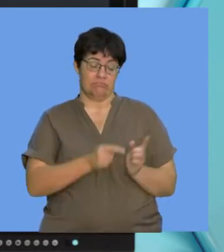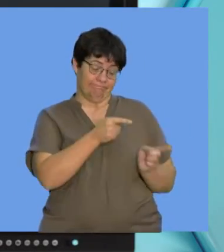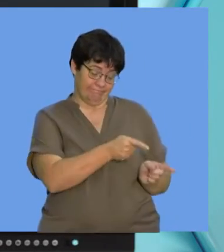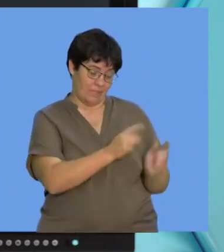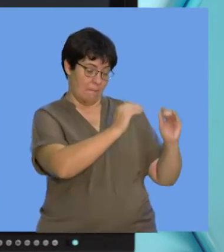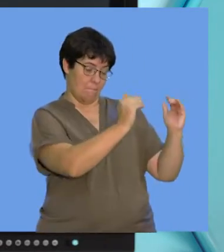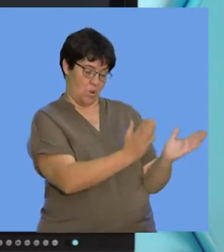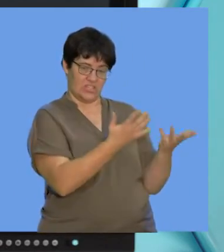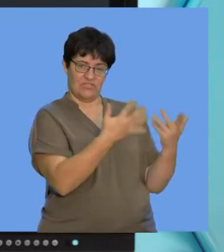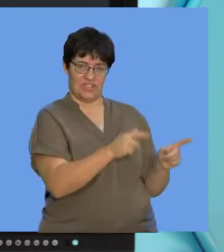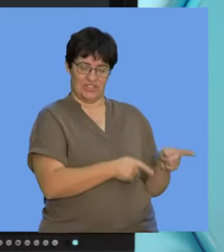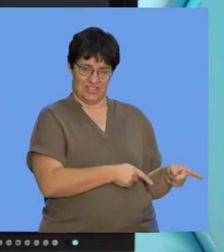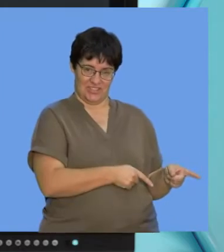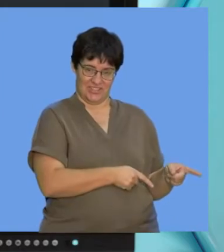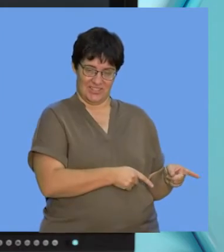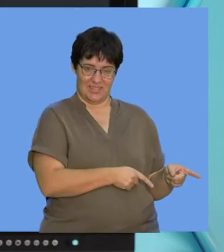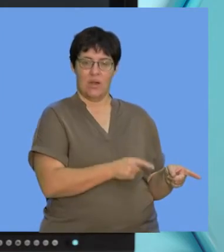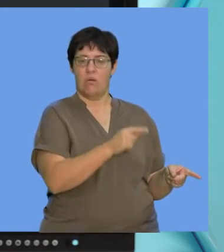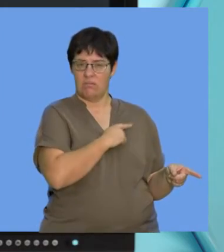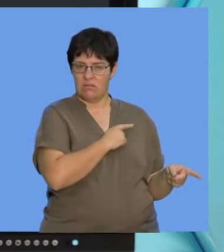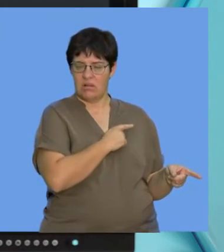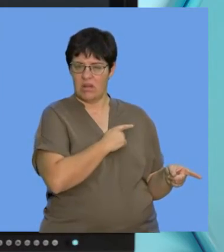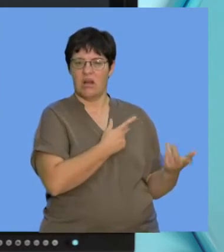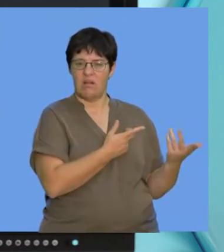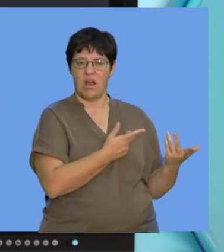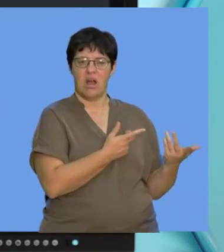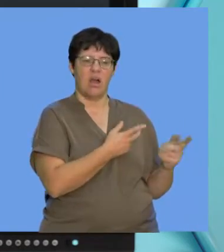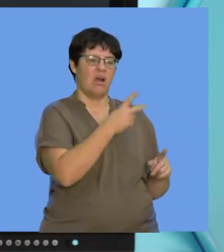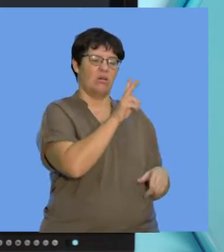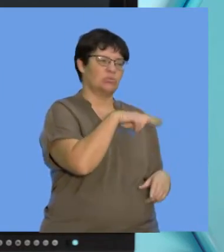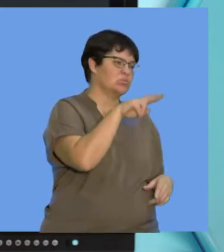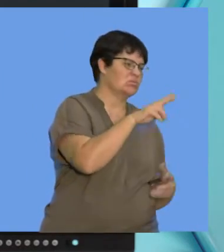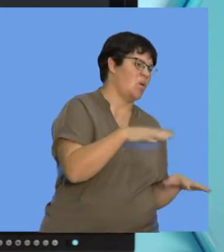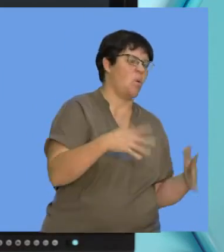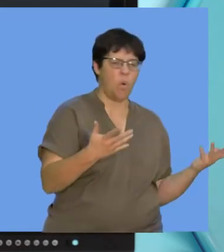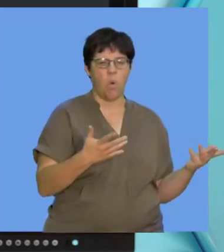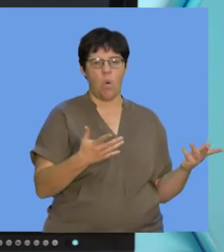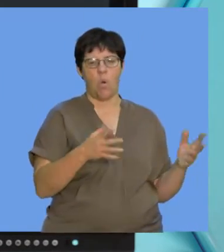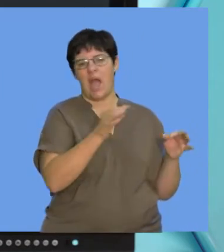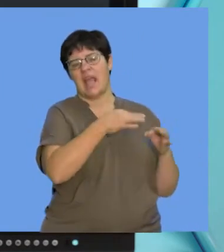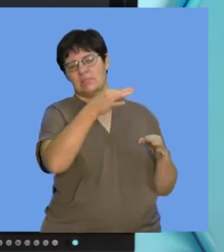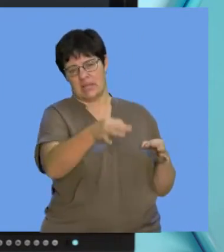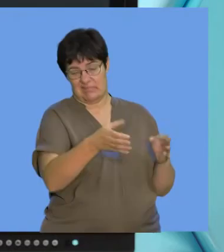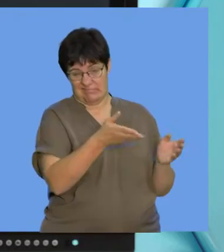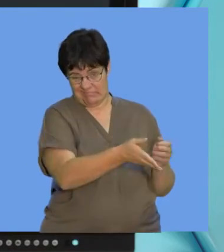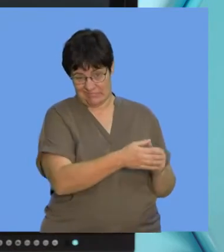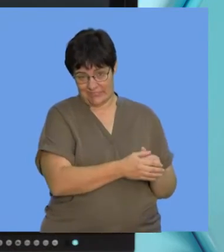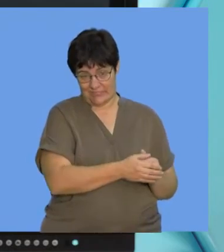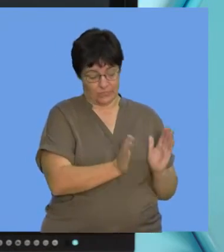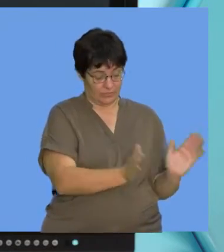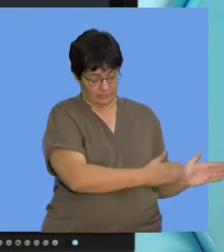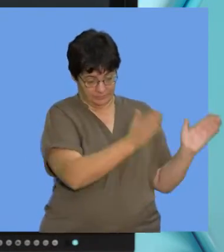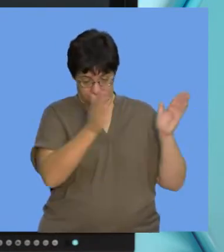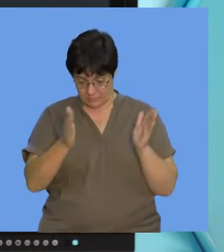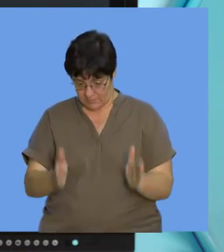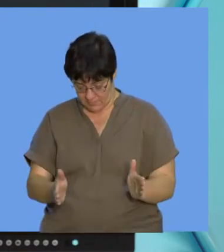brackets, we then wanted you to write it as a quadratic equation or as an expanded notation. Now I'm going to give it to you